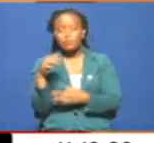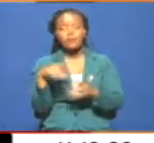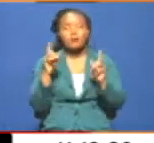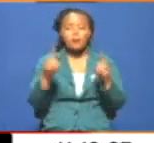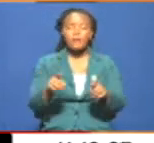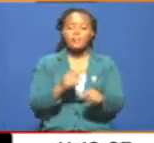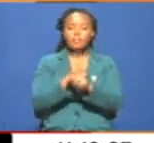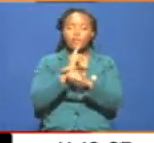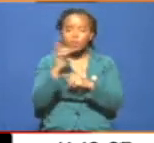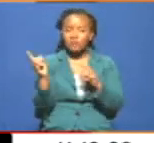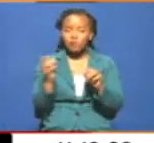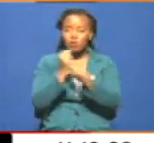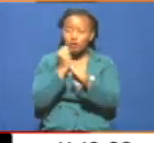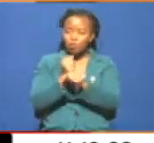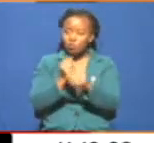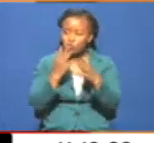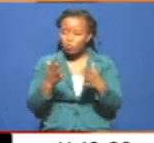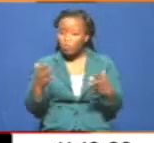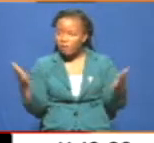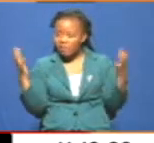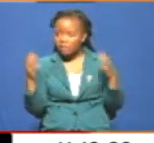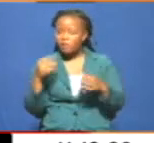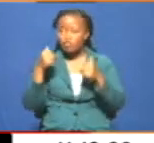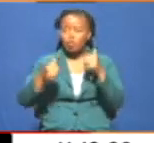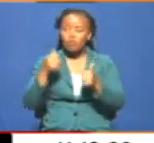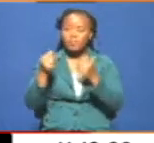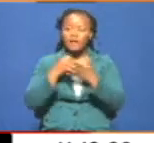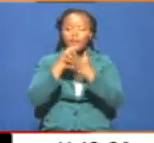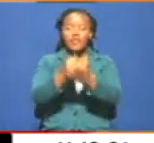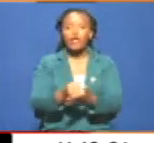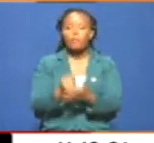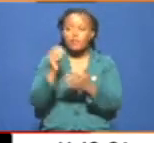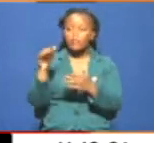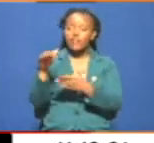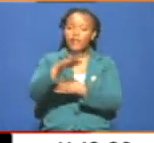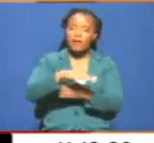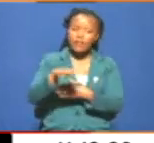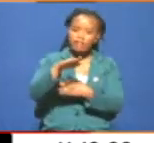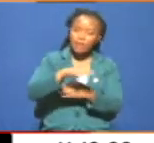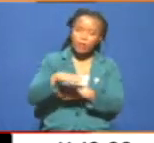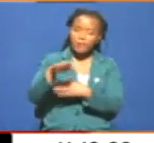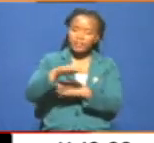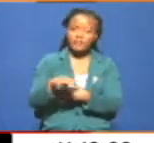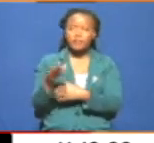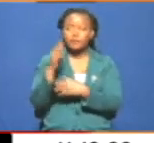doing things that are helping the ecosystem, the environment. So